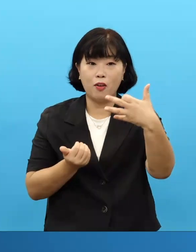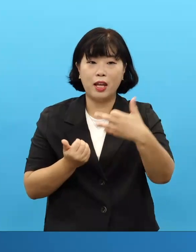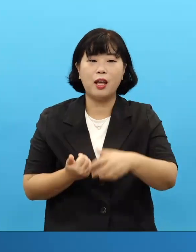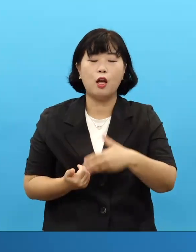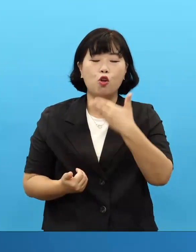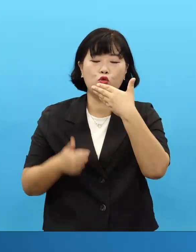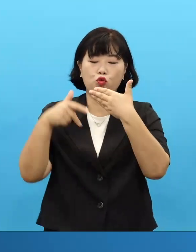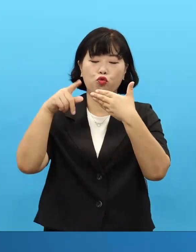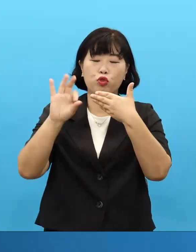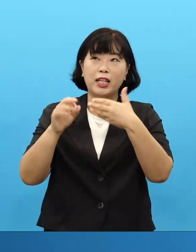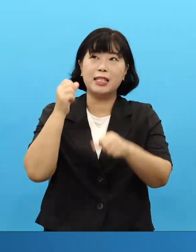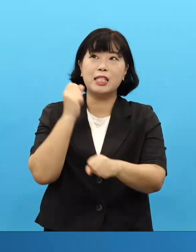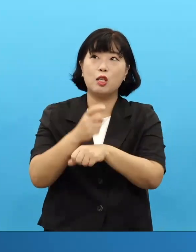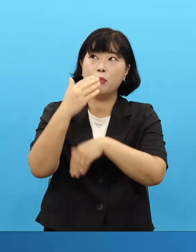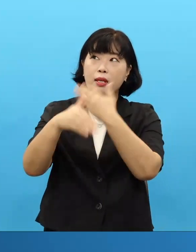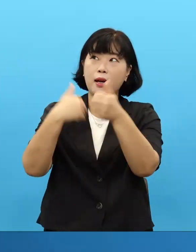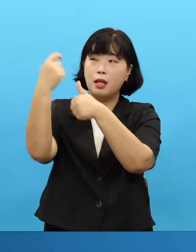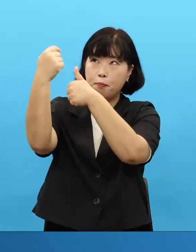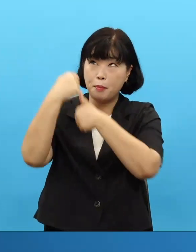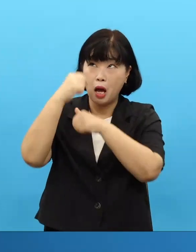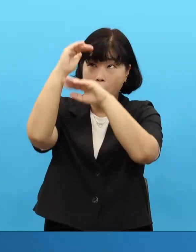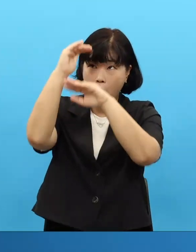that he spoke in line with God's word.